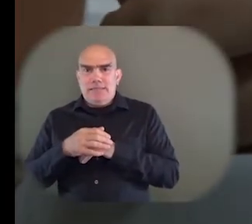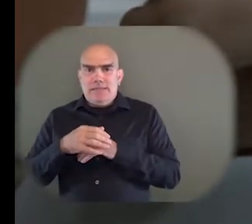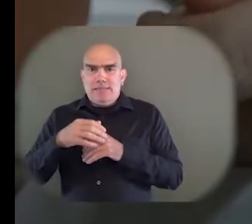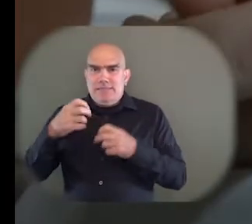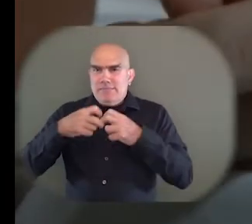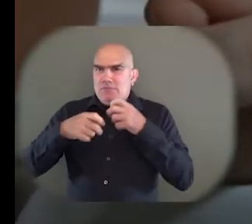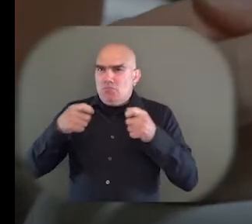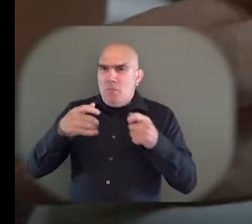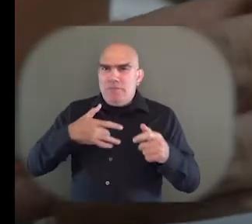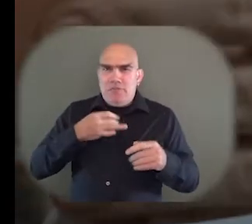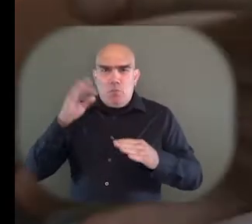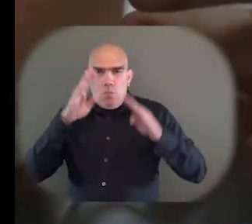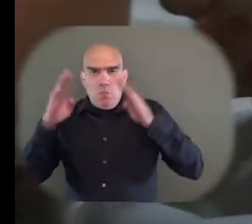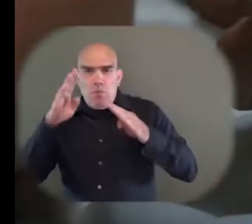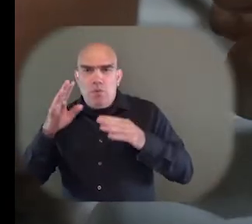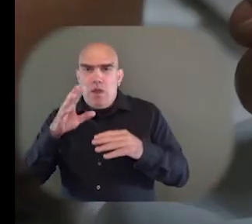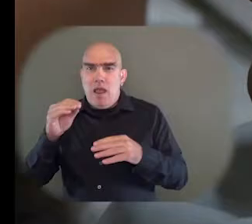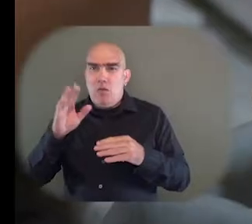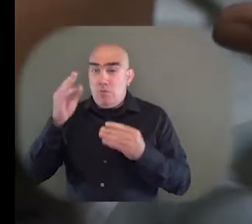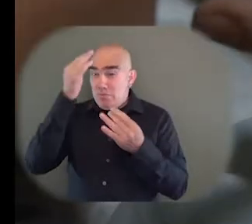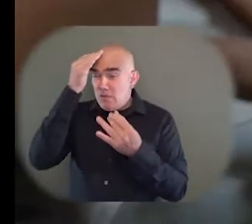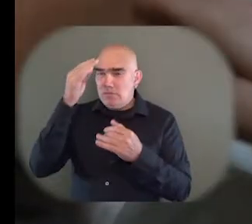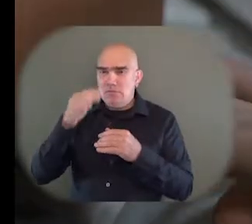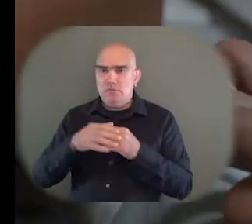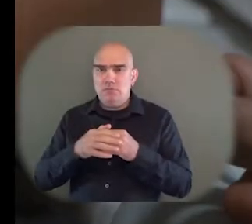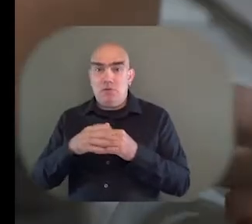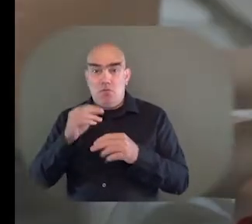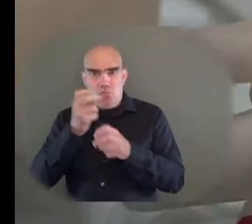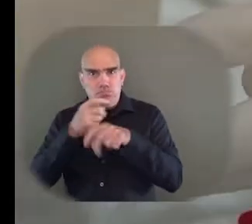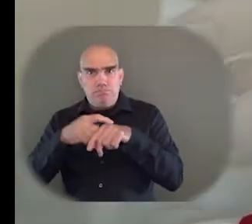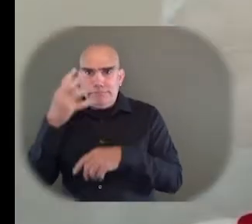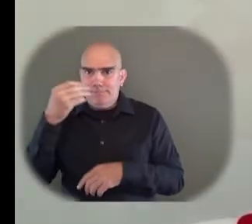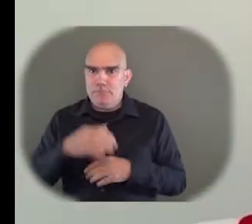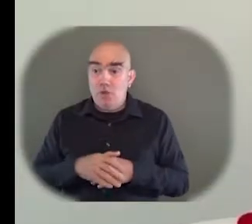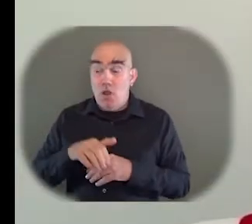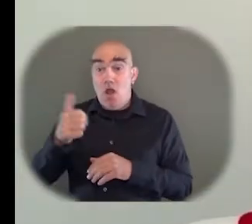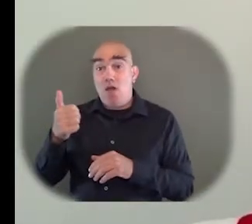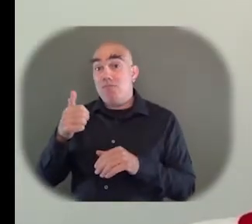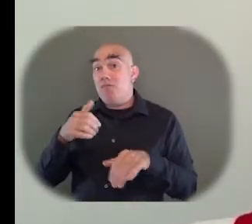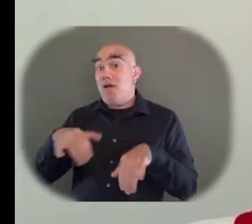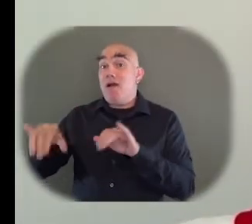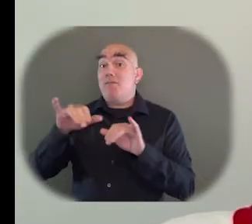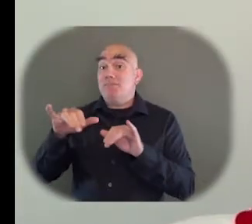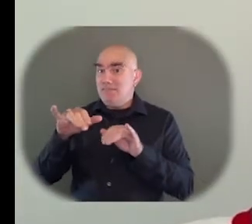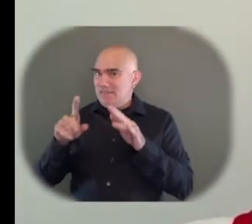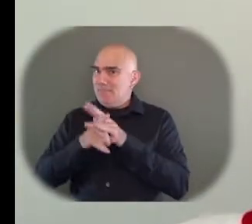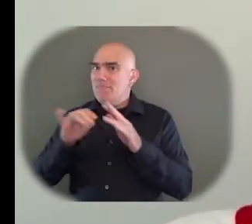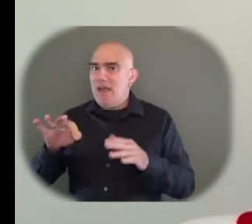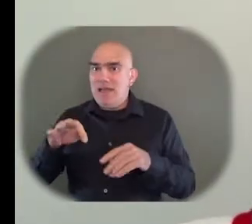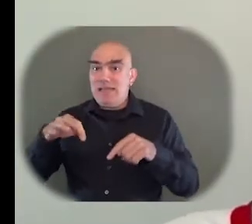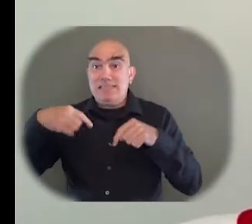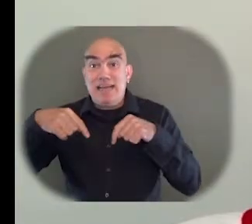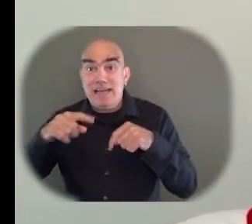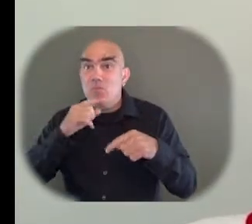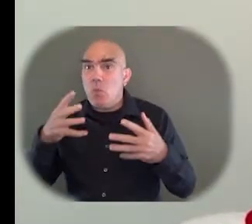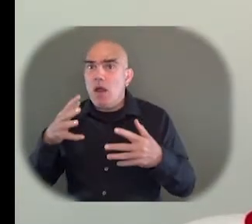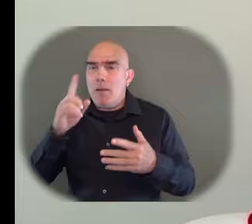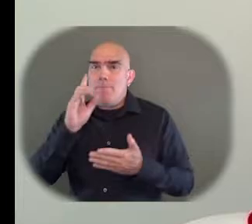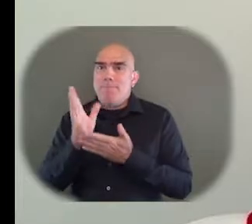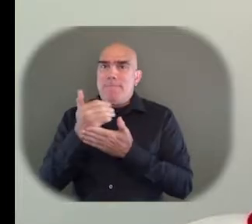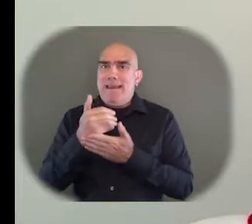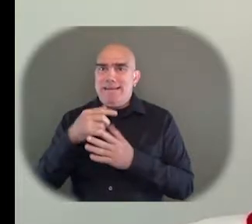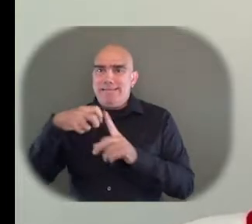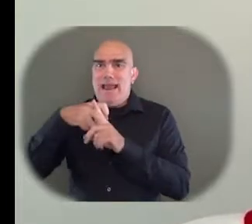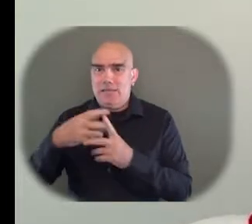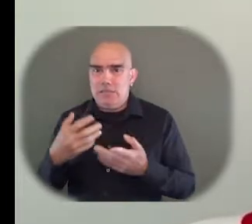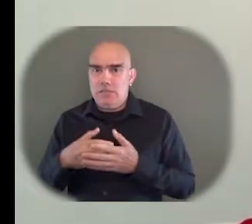sleeping. Another common symptom of anxiety is panic attacks. Panic attacks are sudden spells of extreme